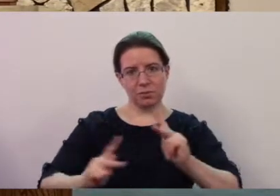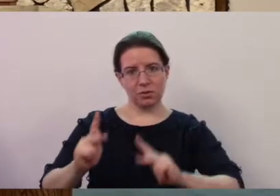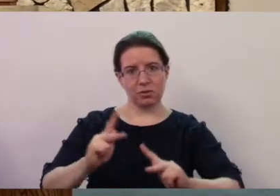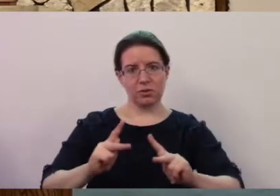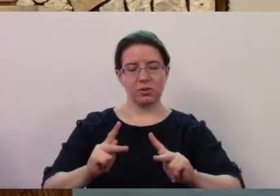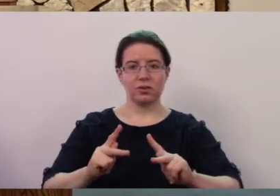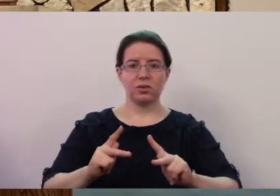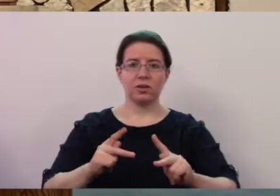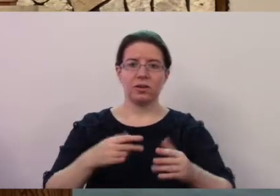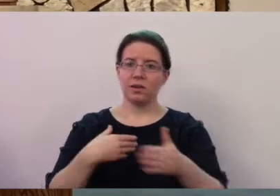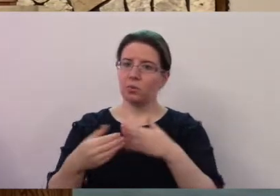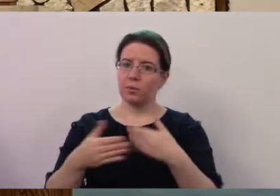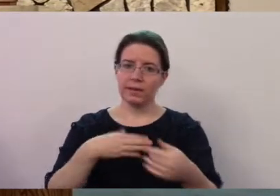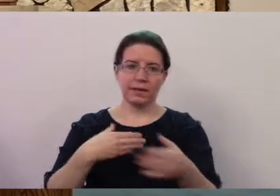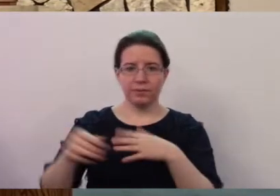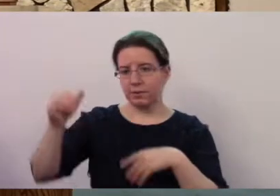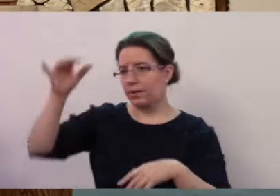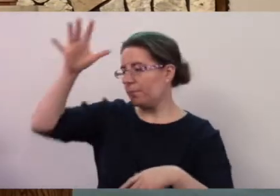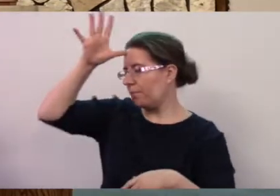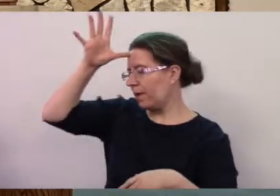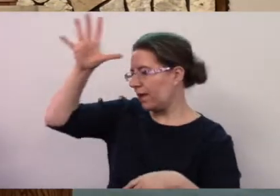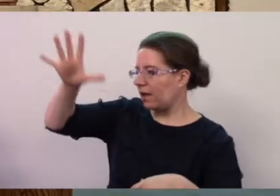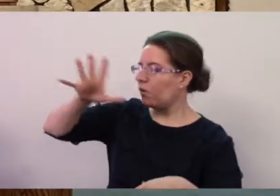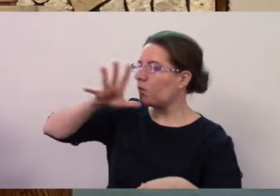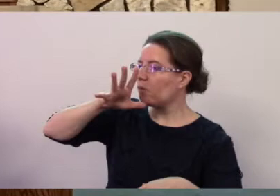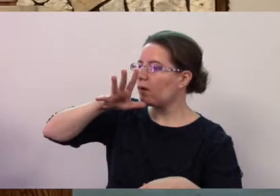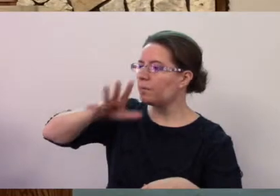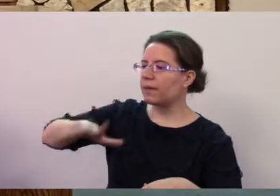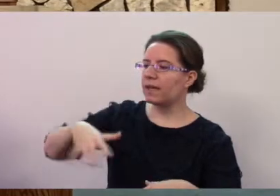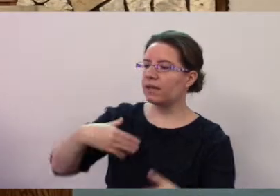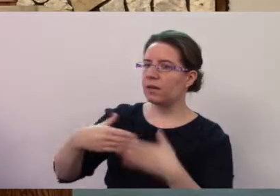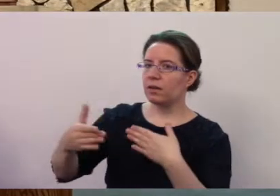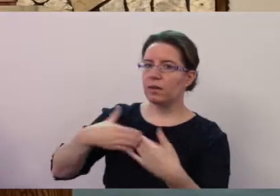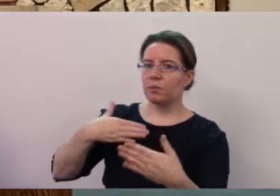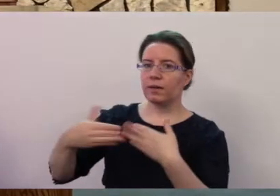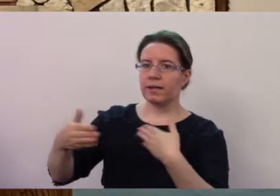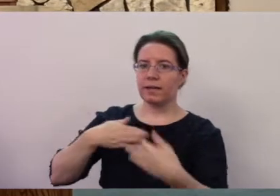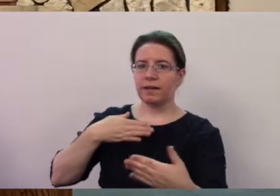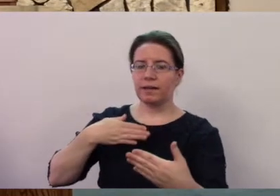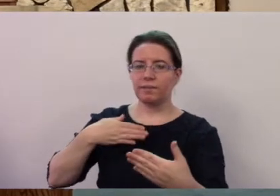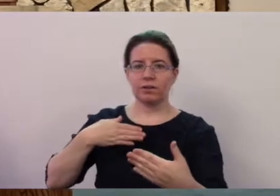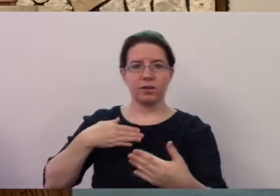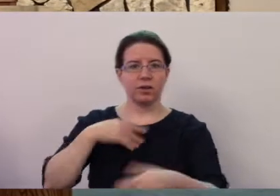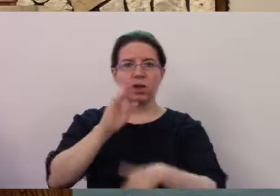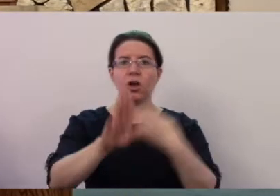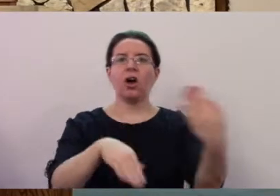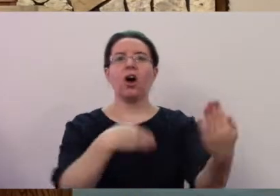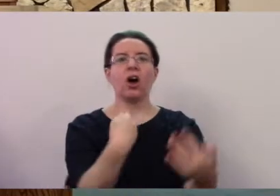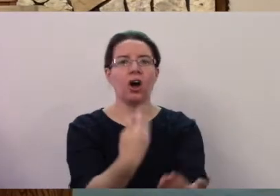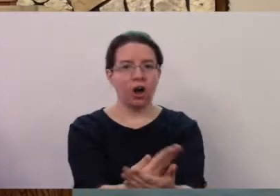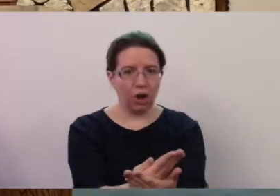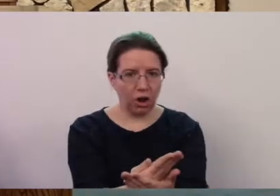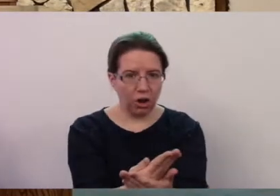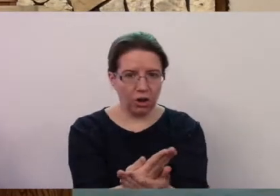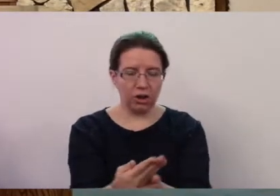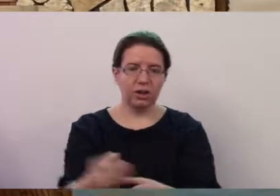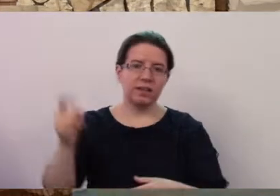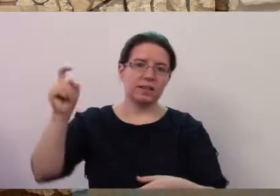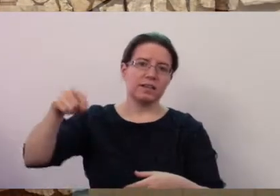whatever the gender, right, whatever they call themselves. Amen. If they say they're no gender, they still need to be born